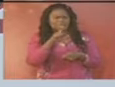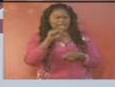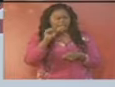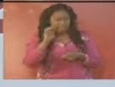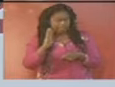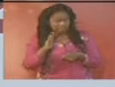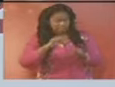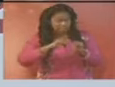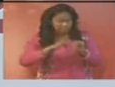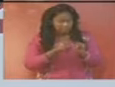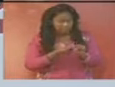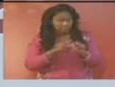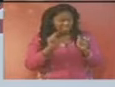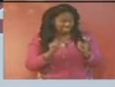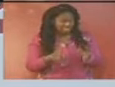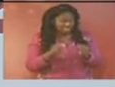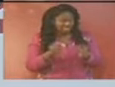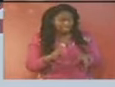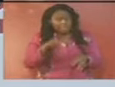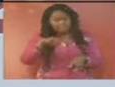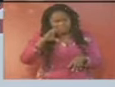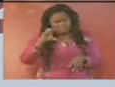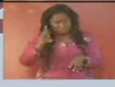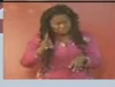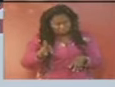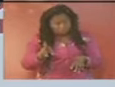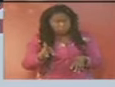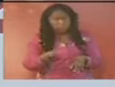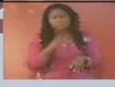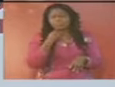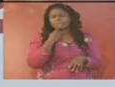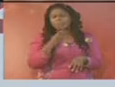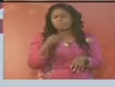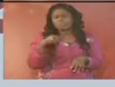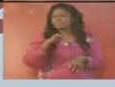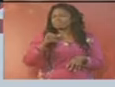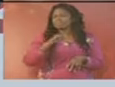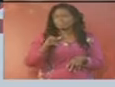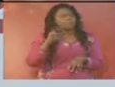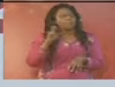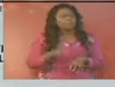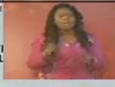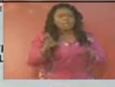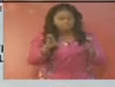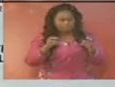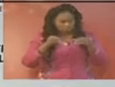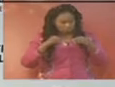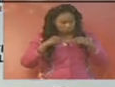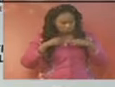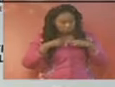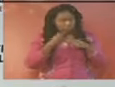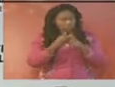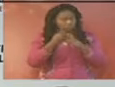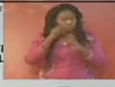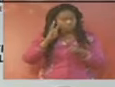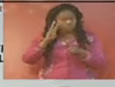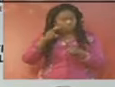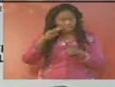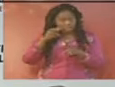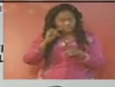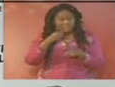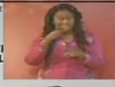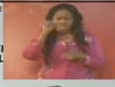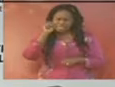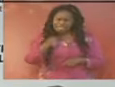So the same principles are going to apply for rapid antigen tests. Thank you very much, Prior. Thank you. We now go